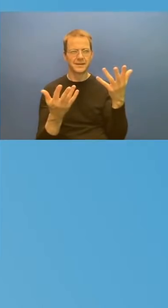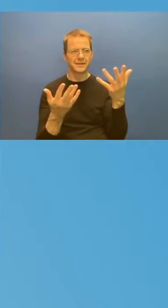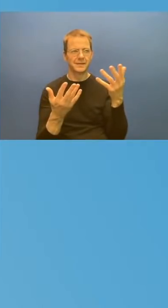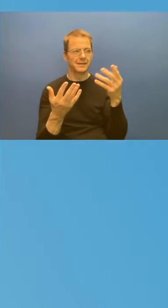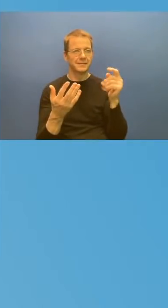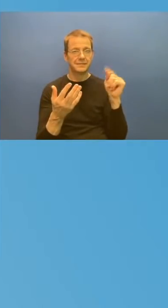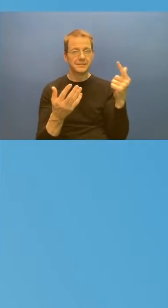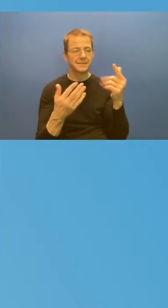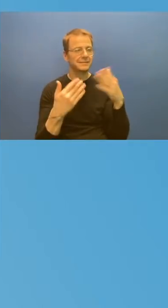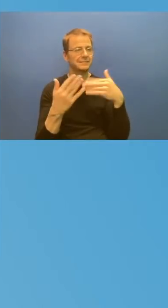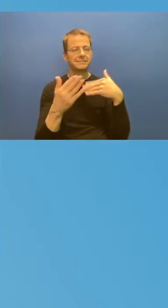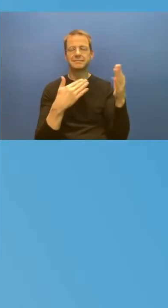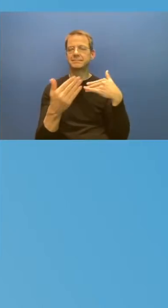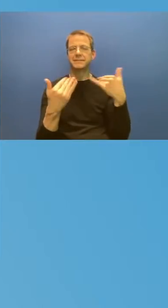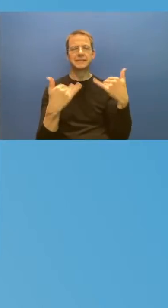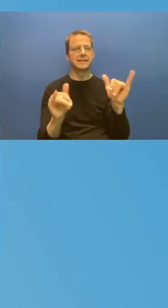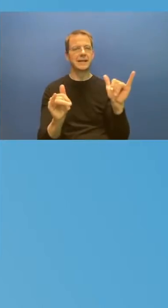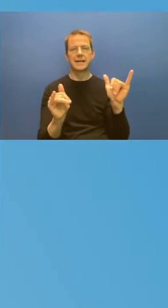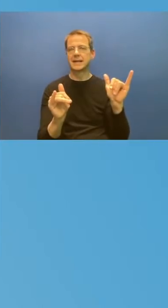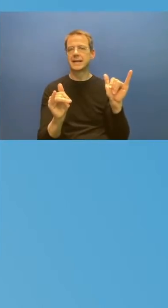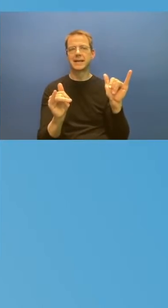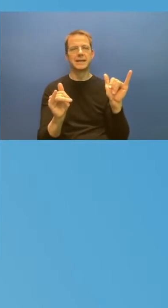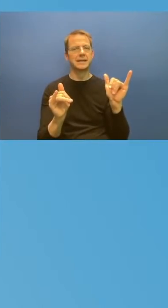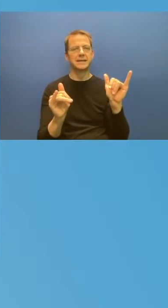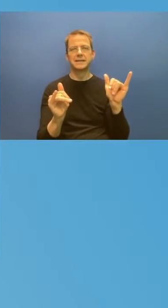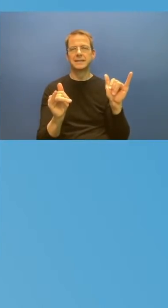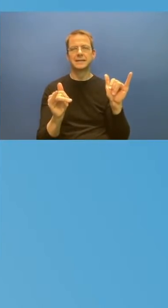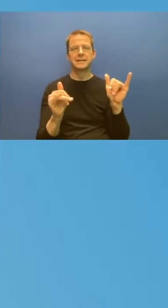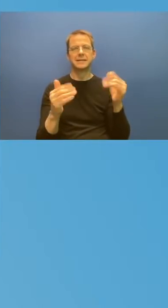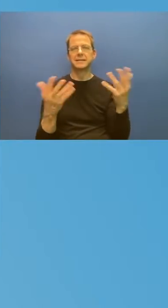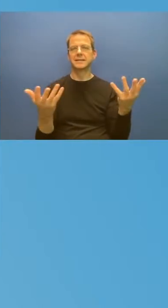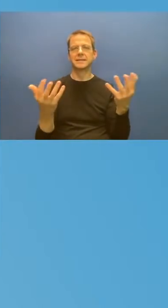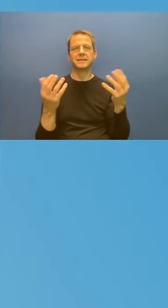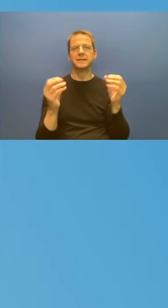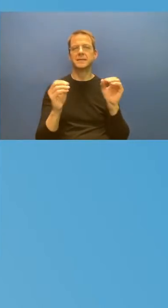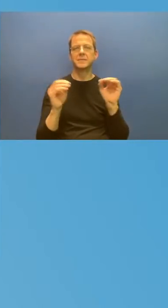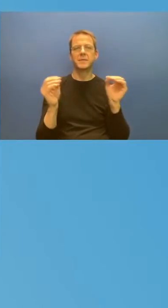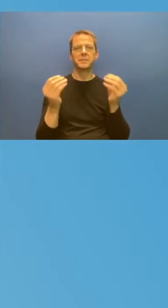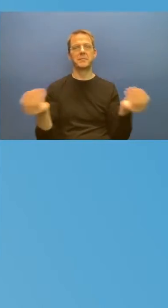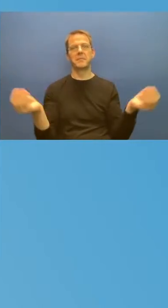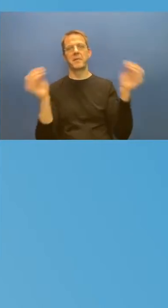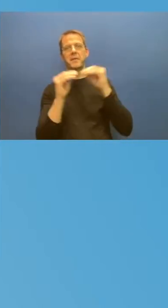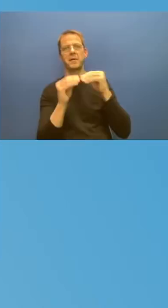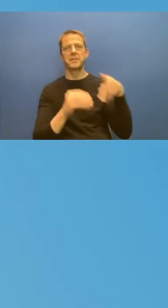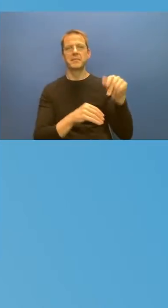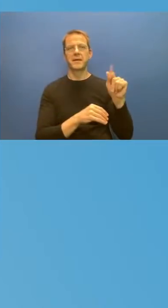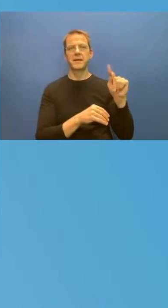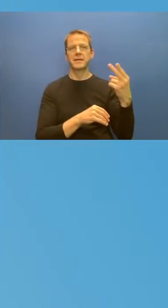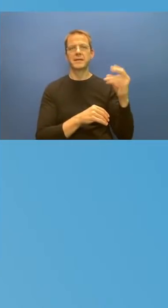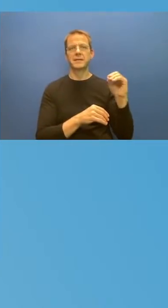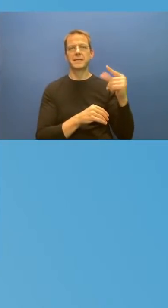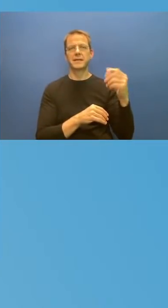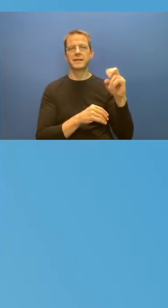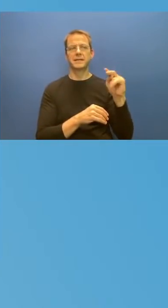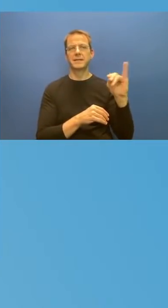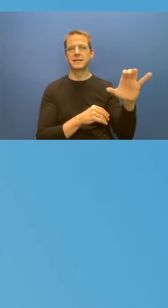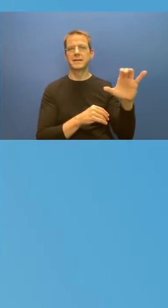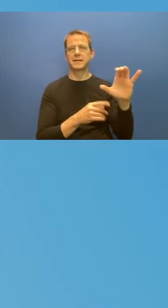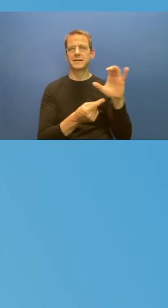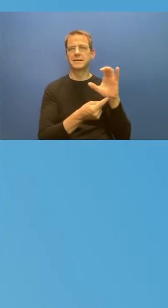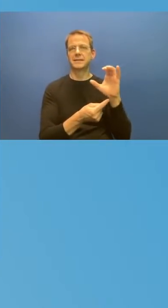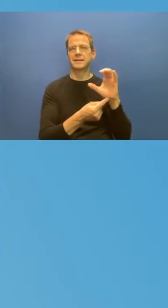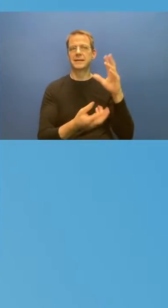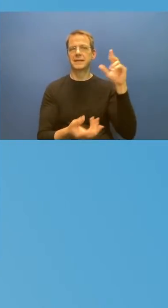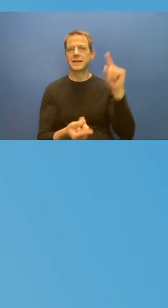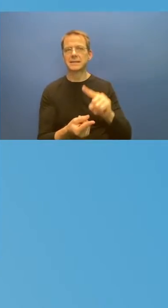pathogenic, mild, severe. We look at influenza viruses. Influenza kills about 3,000 people per year